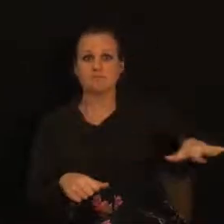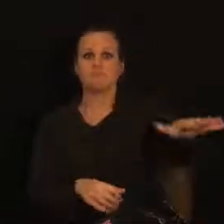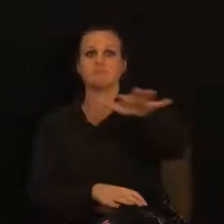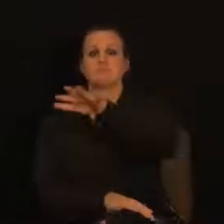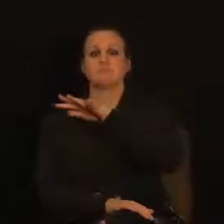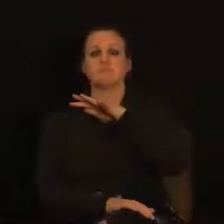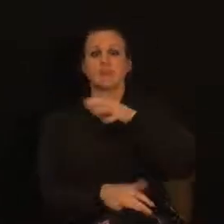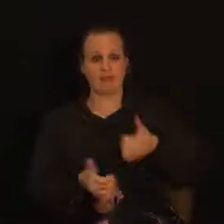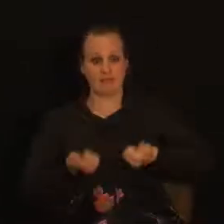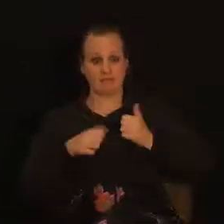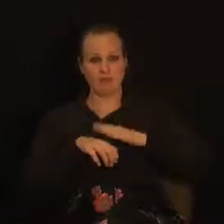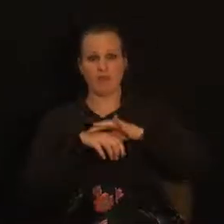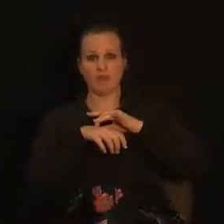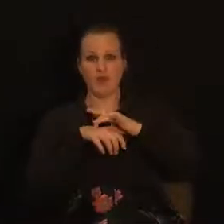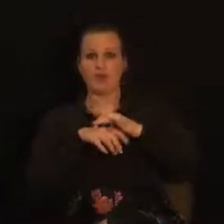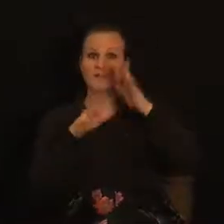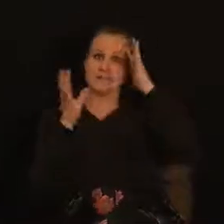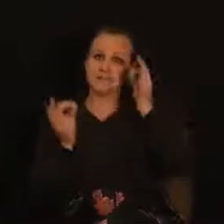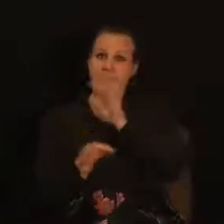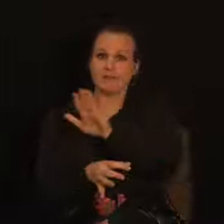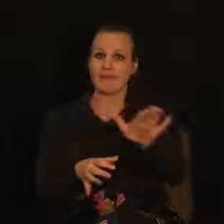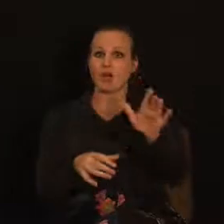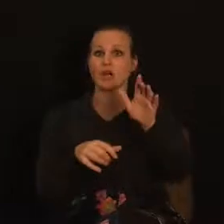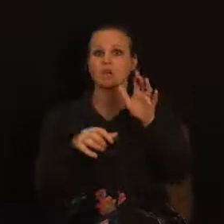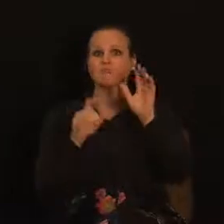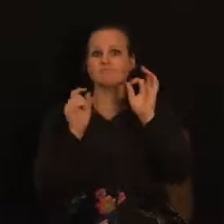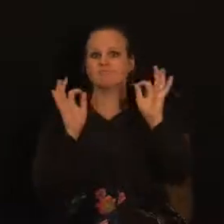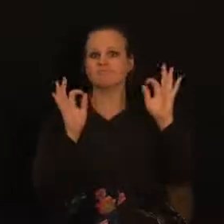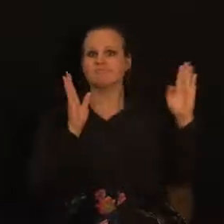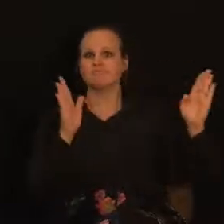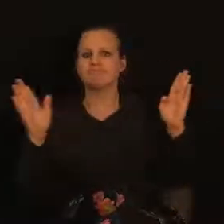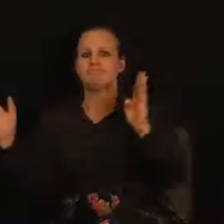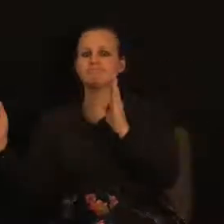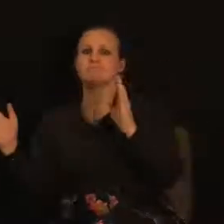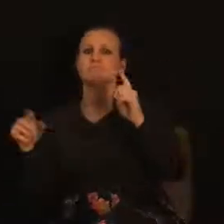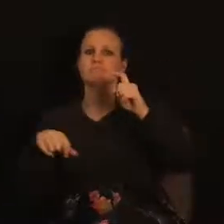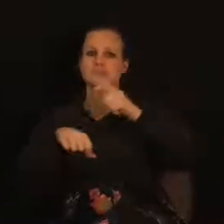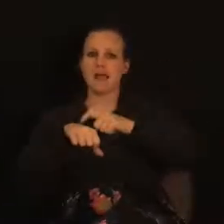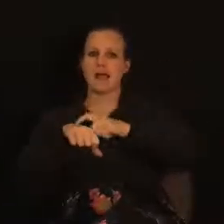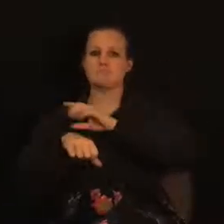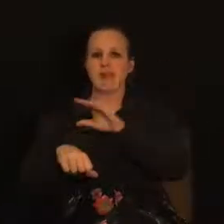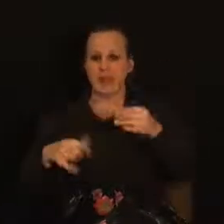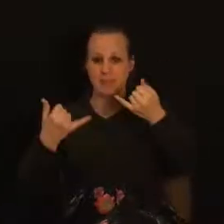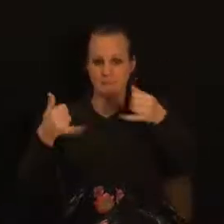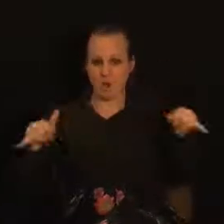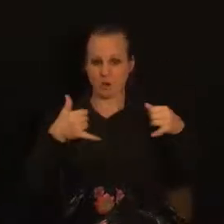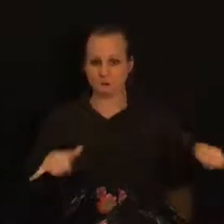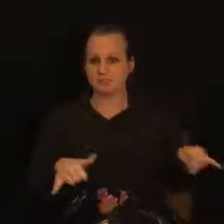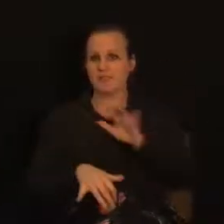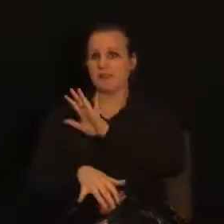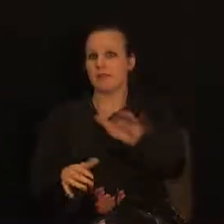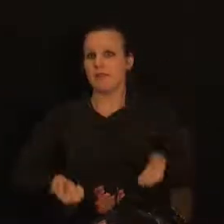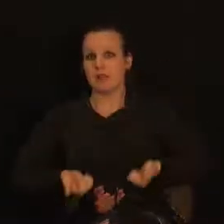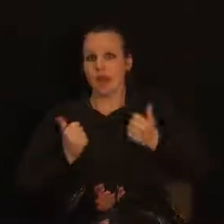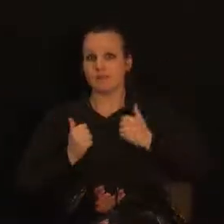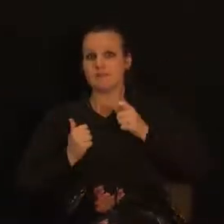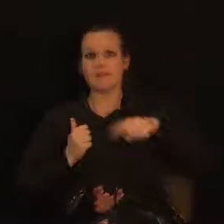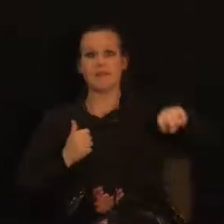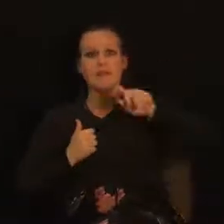earth, having determined their appointed times and the boundaries of their habitation, that they would seek